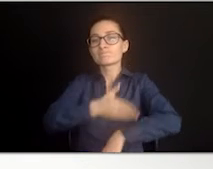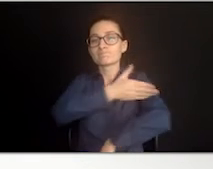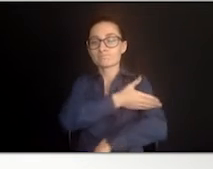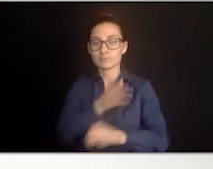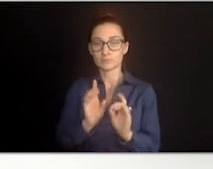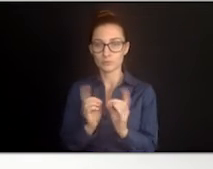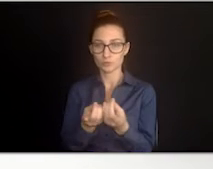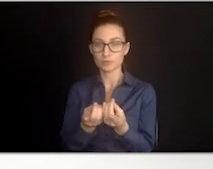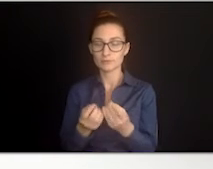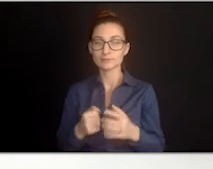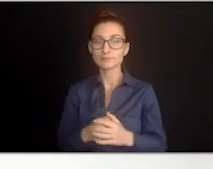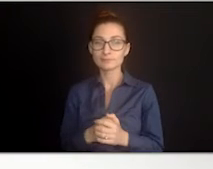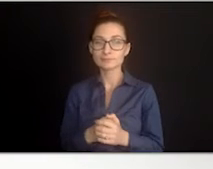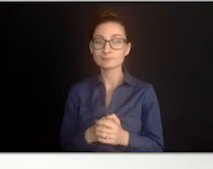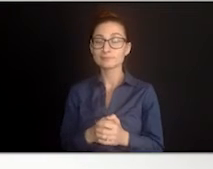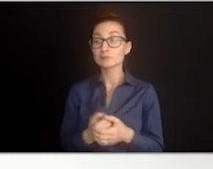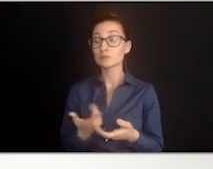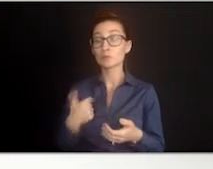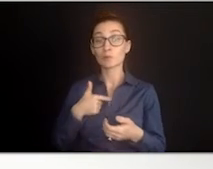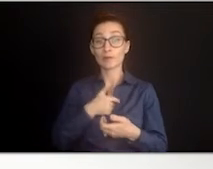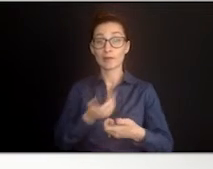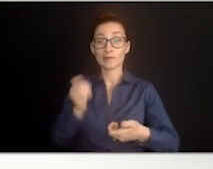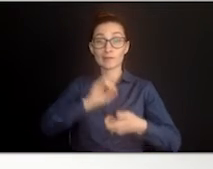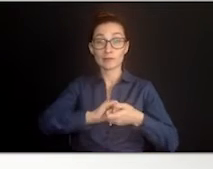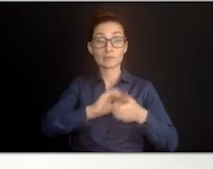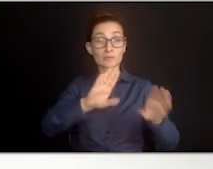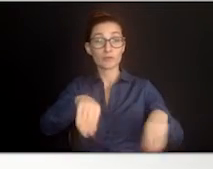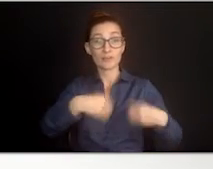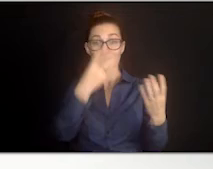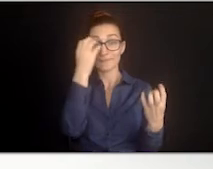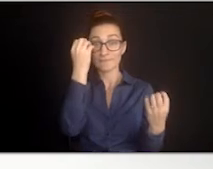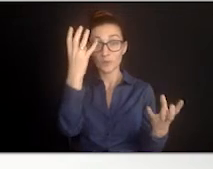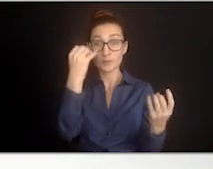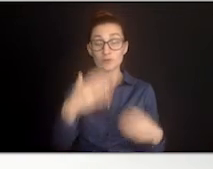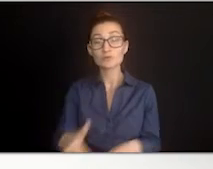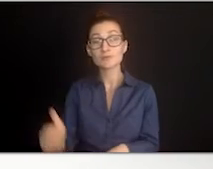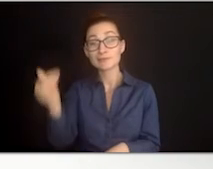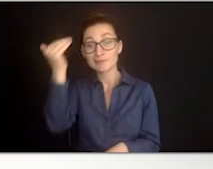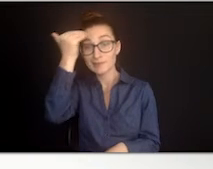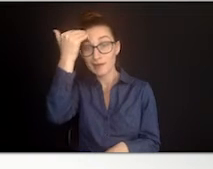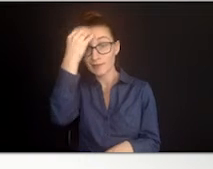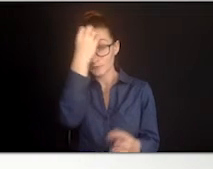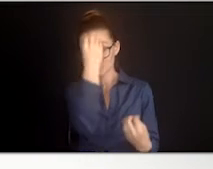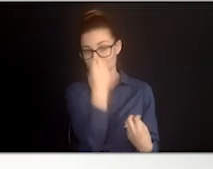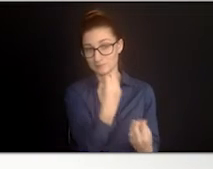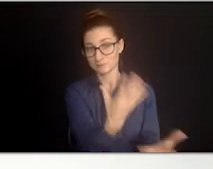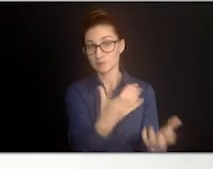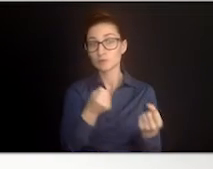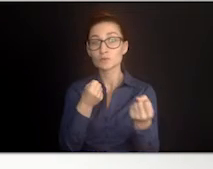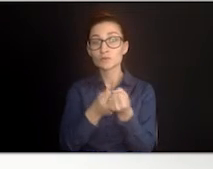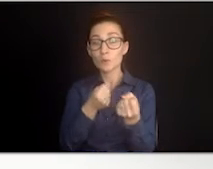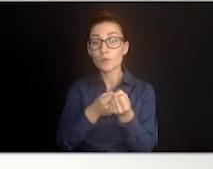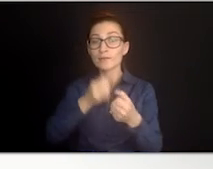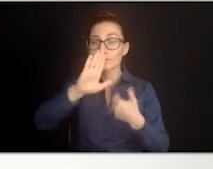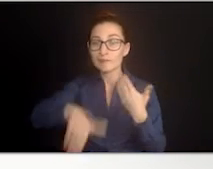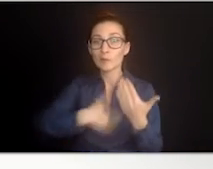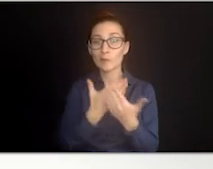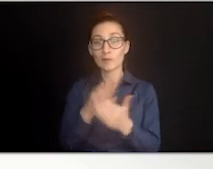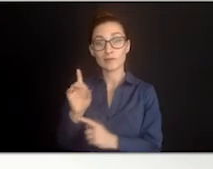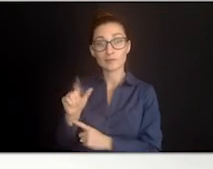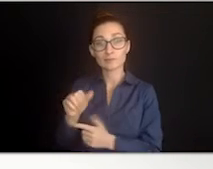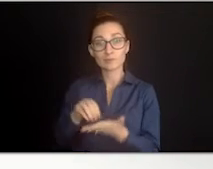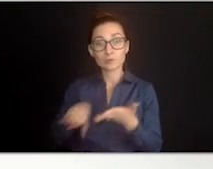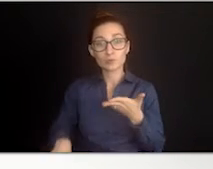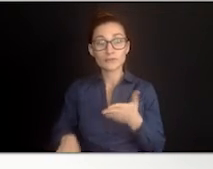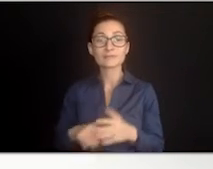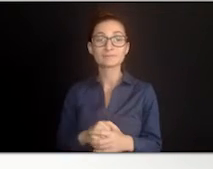with districts to make sure that they have the information and the knowledge to support students with disabilities, all kinds of disabilities,